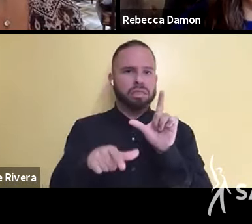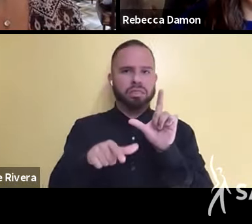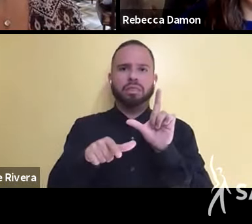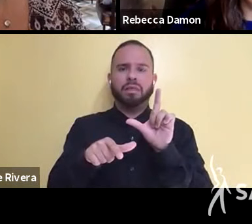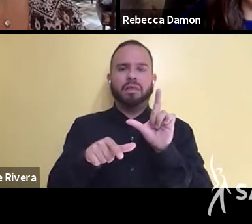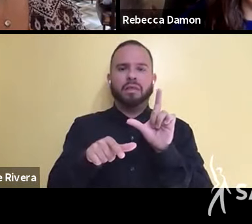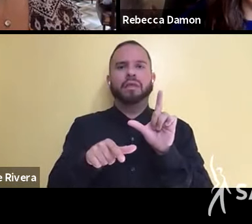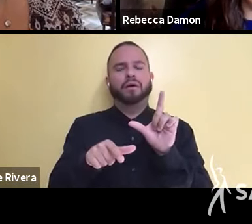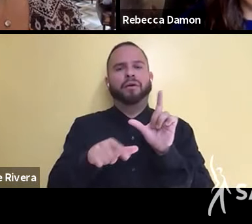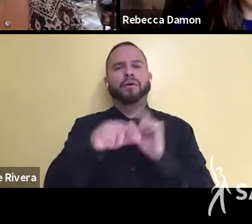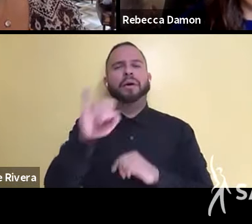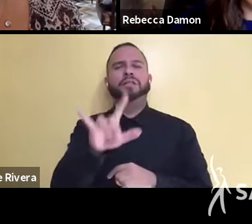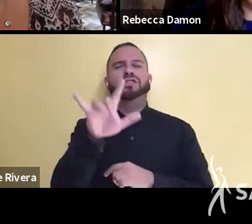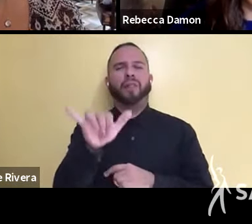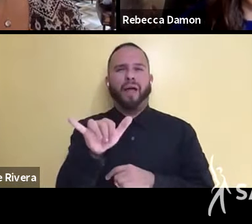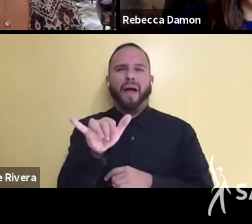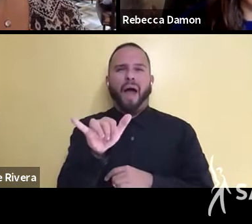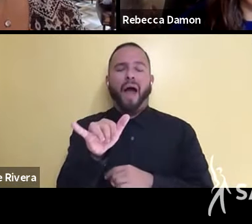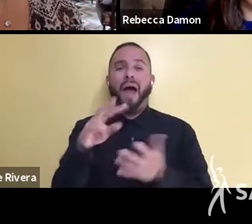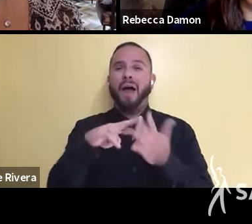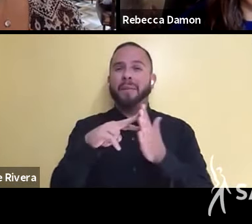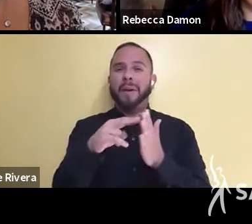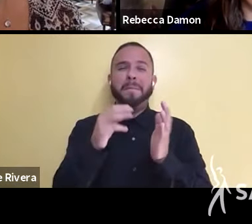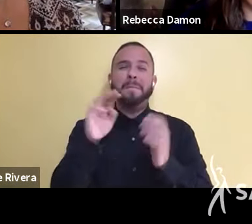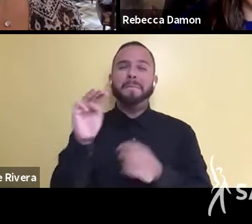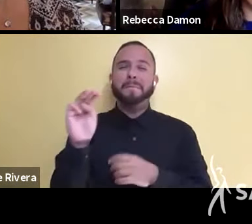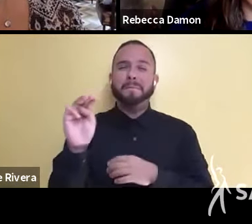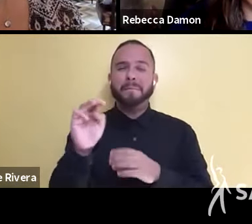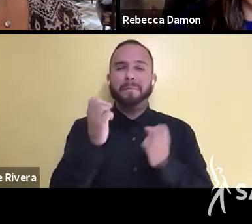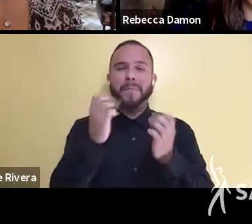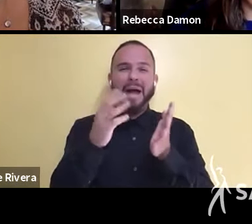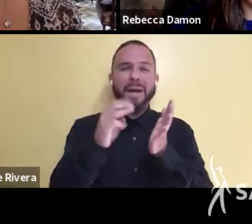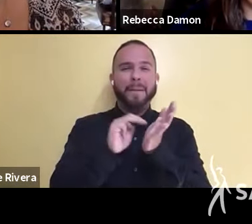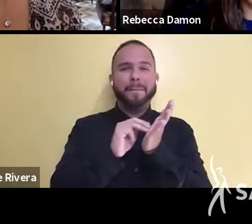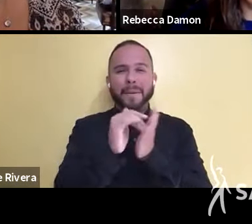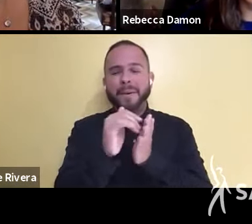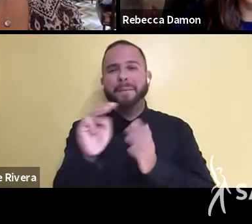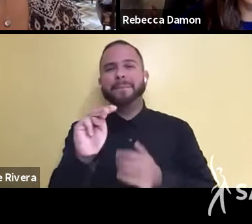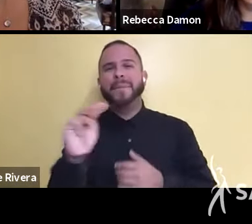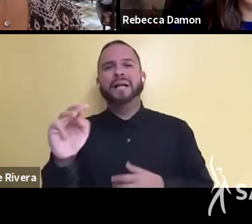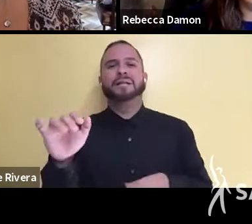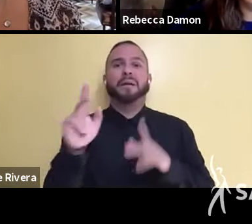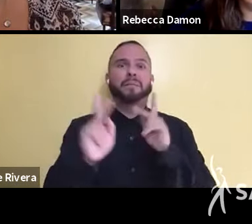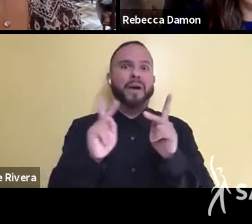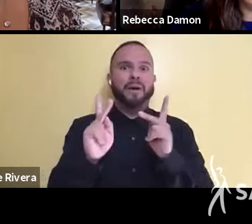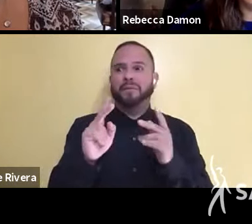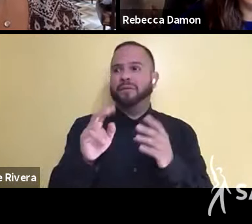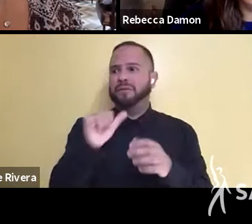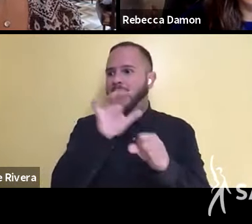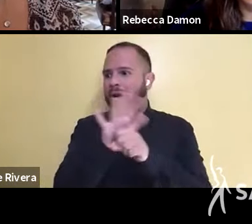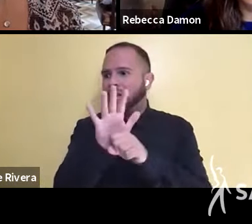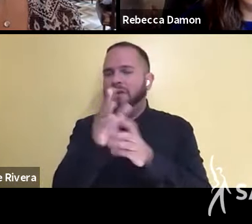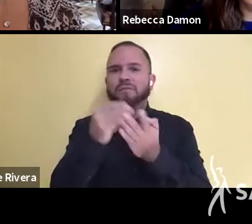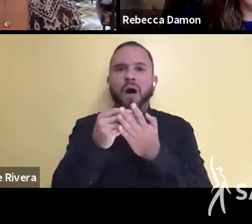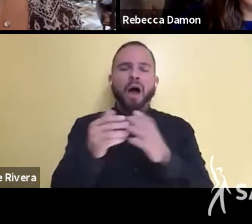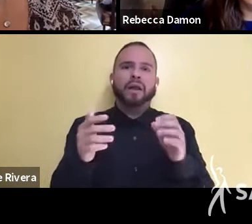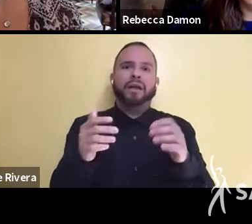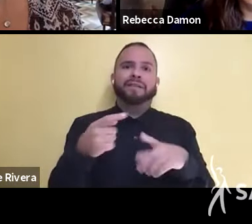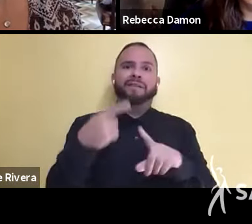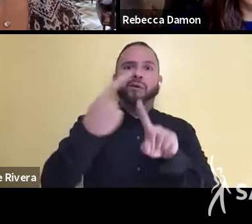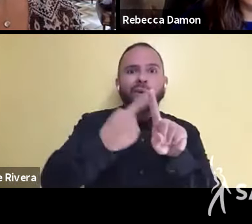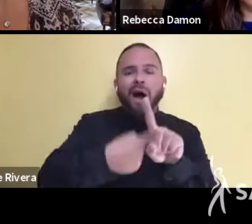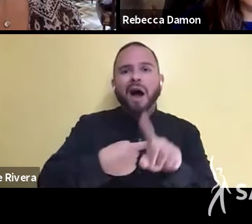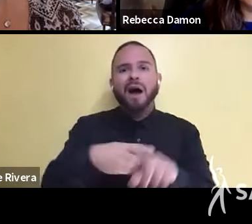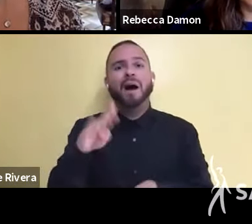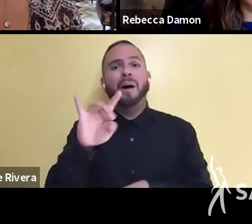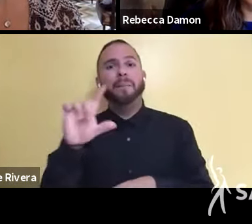of July, leaving millions without enough money to cover rent or pay bills or afford food. And